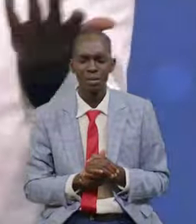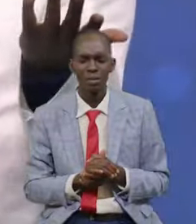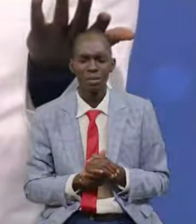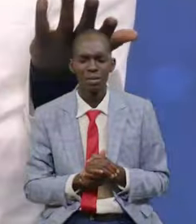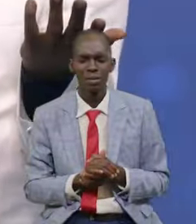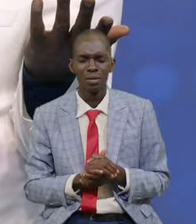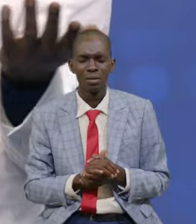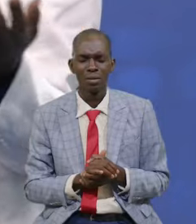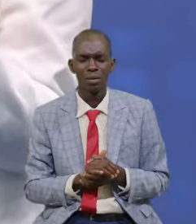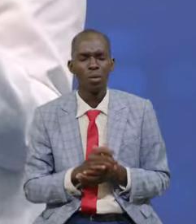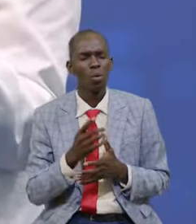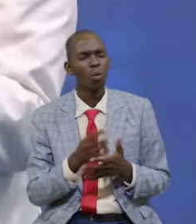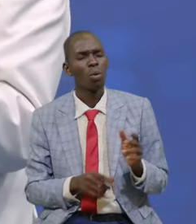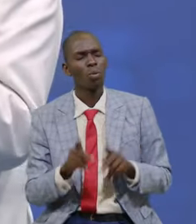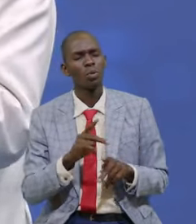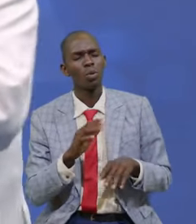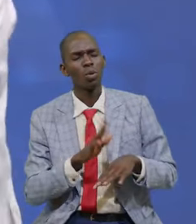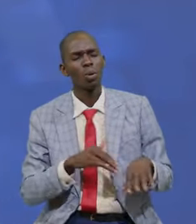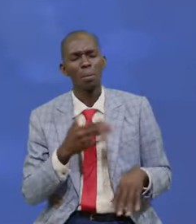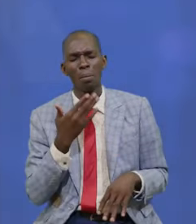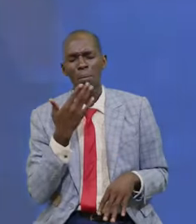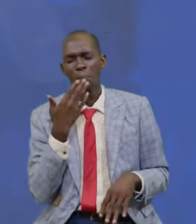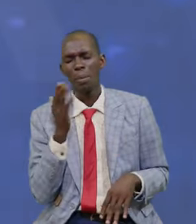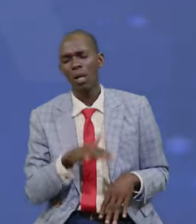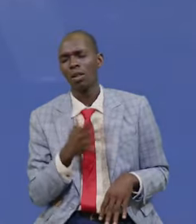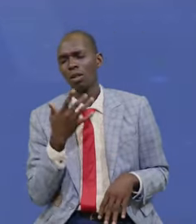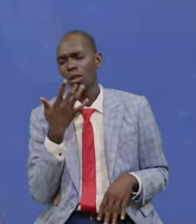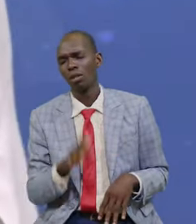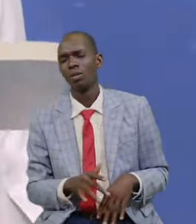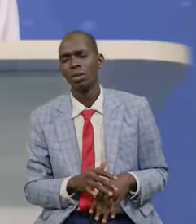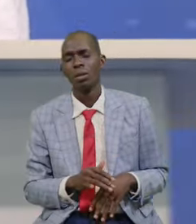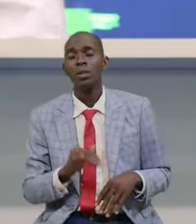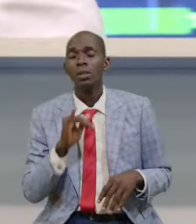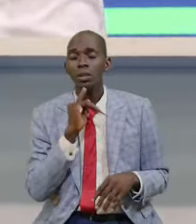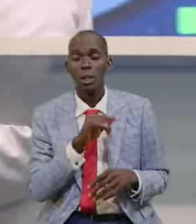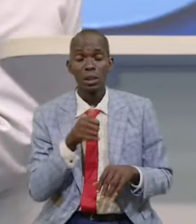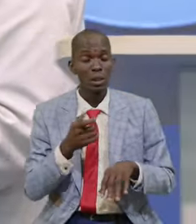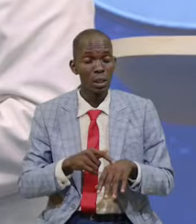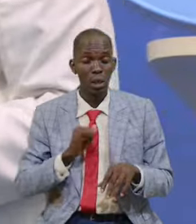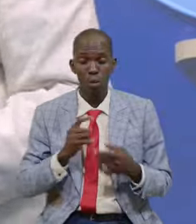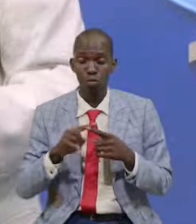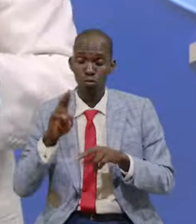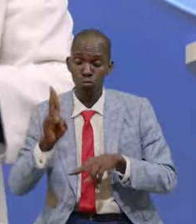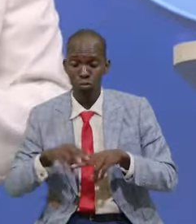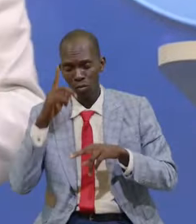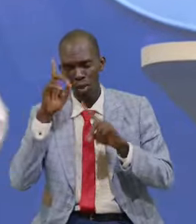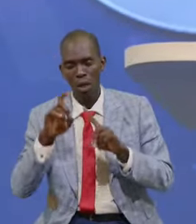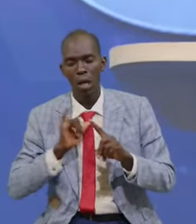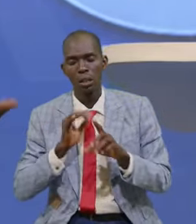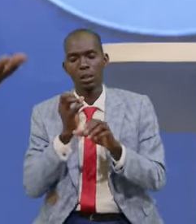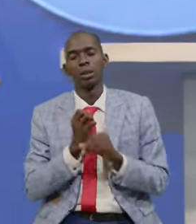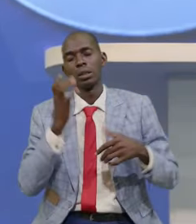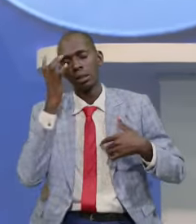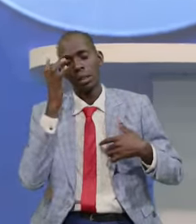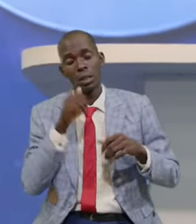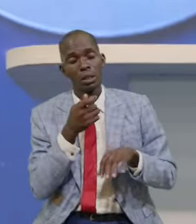What they call bad luck is when I want to take exam, I fall sick. It's when I want to go